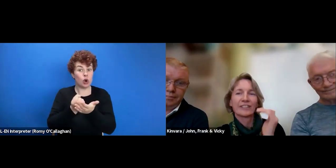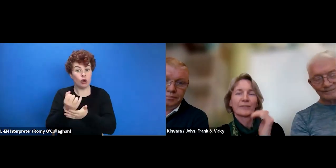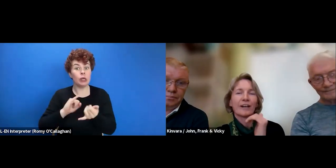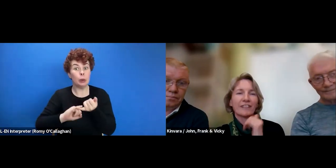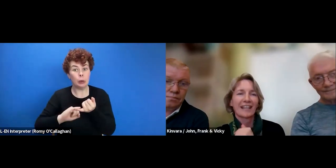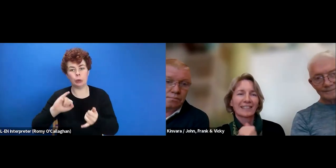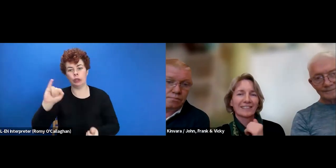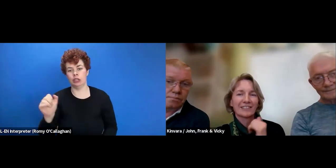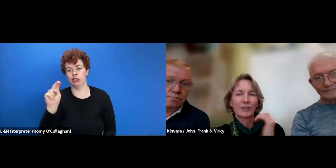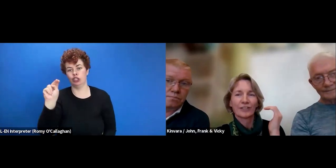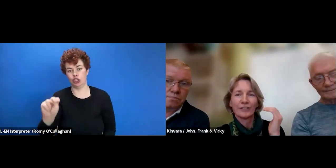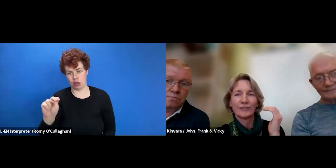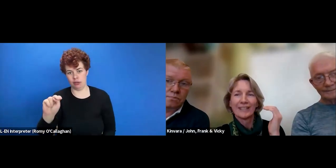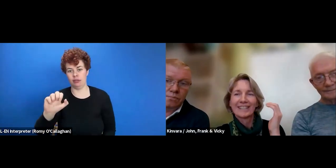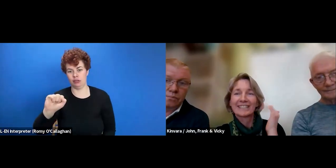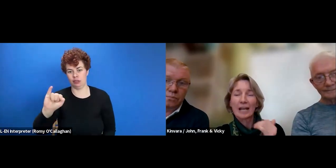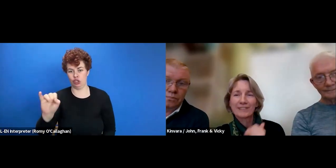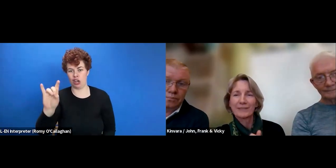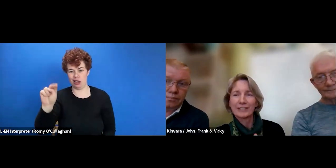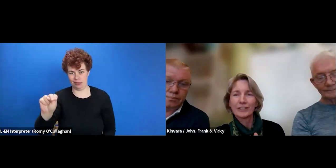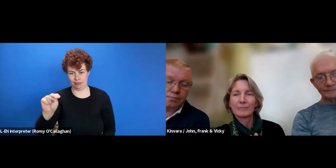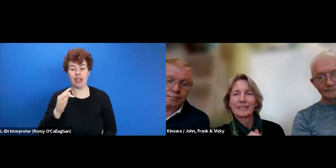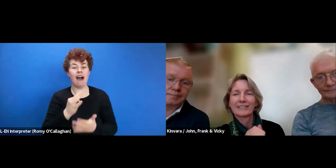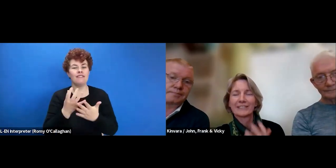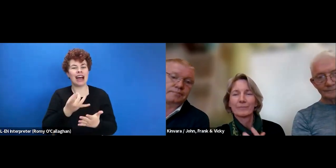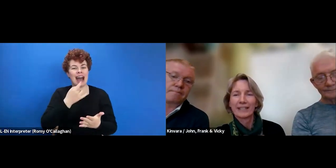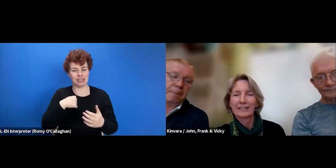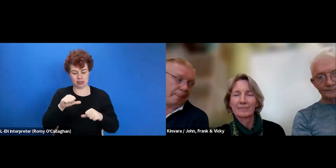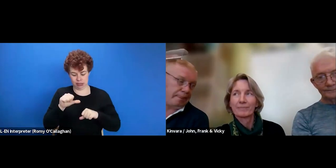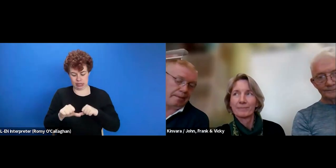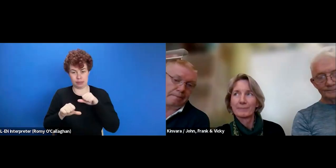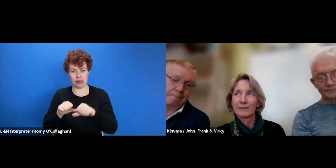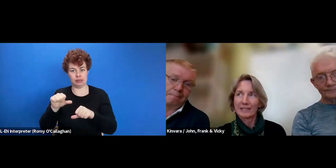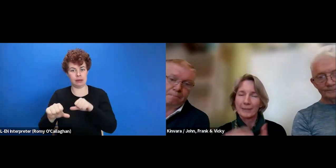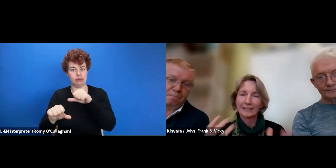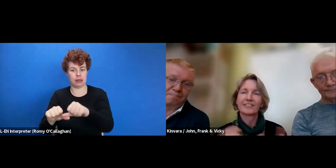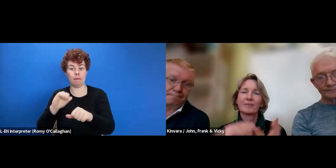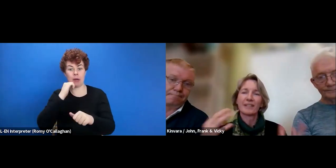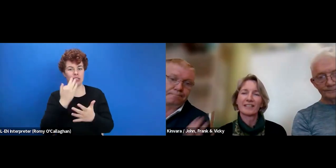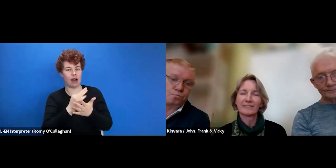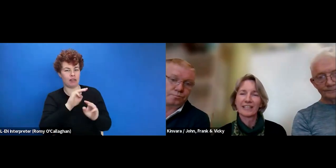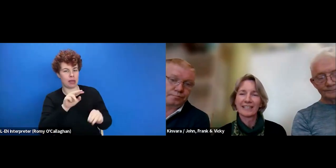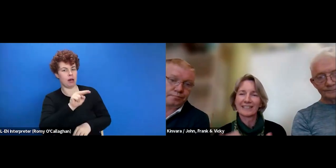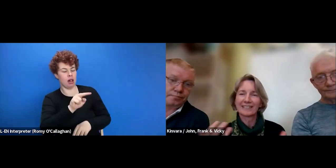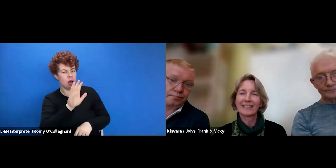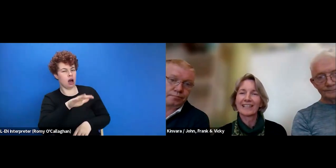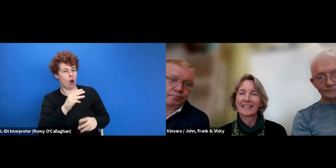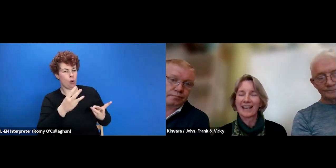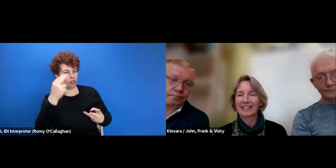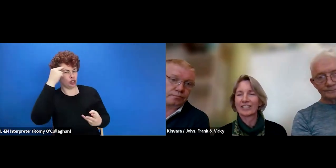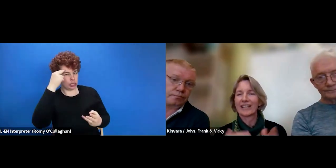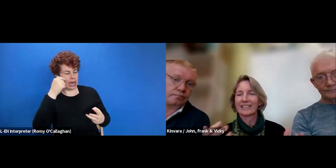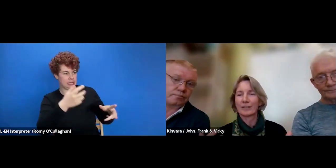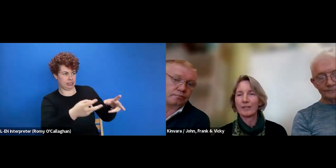first. We often get asked to talk through the steps that we took because it's something that it appeals to them, the idea of taking